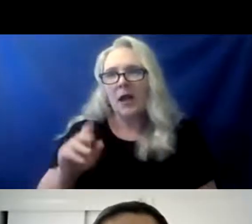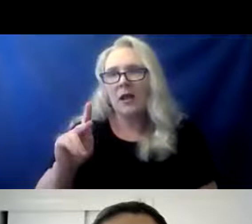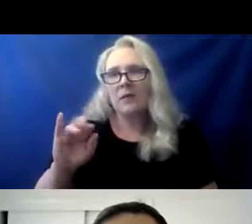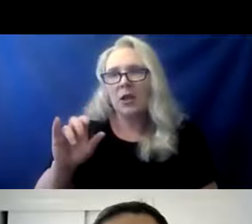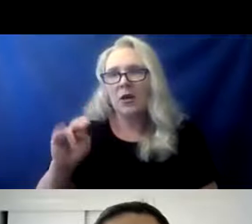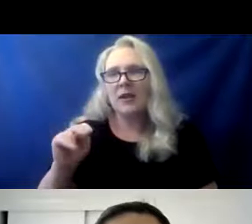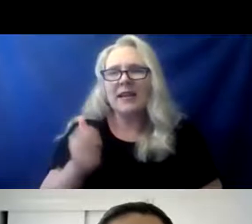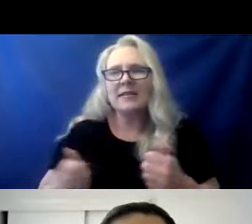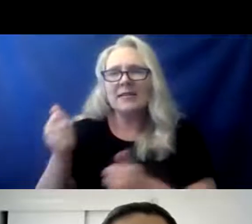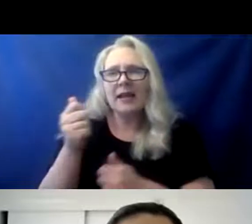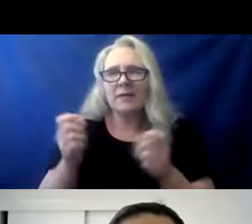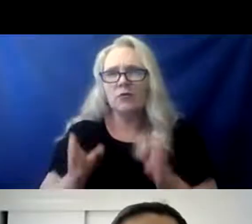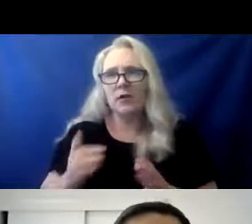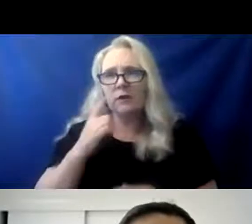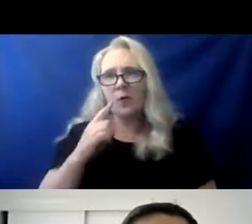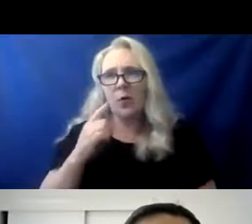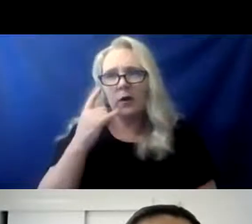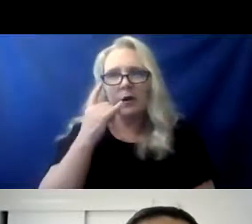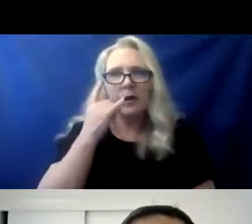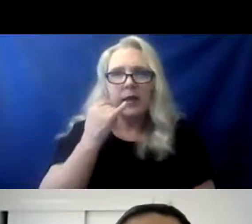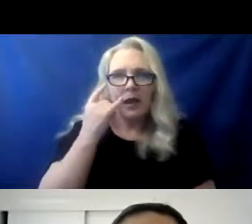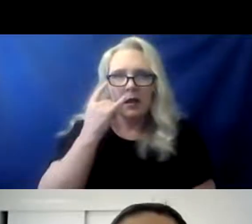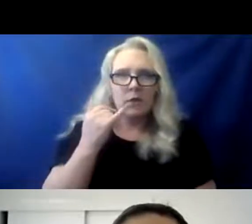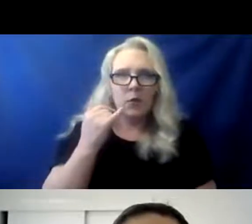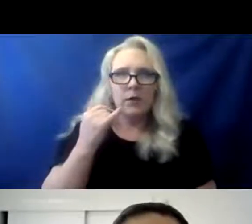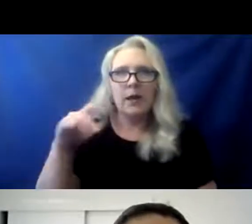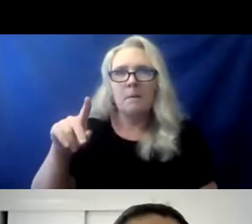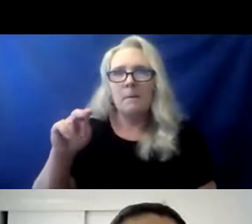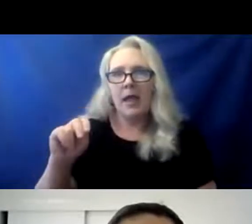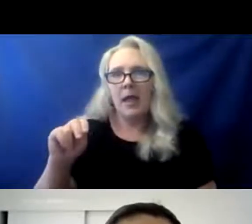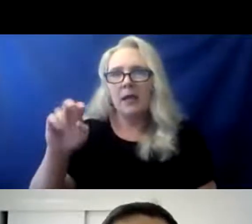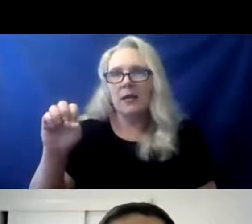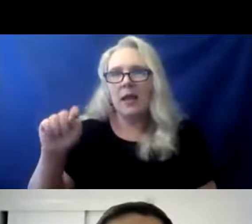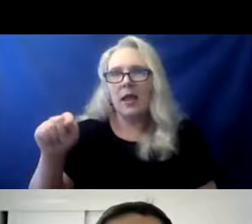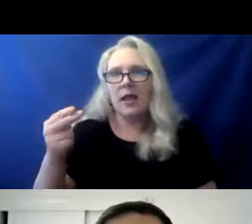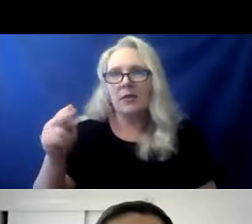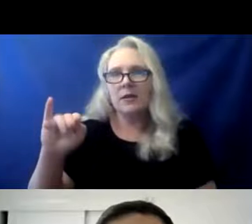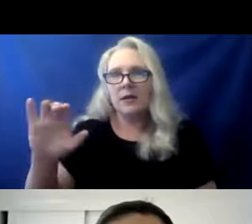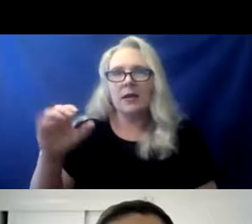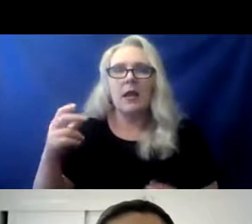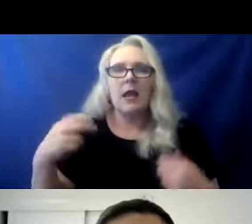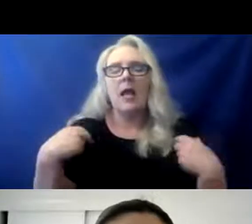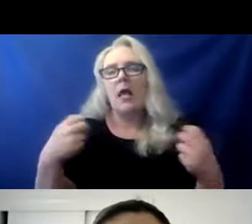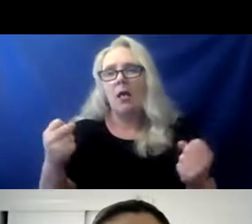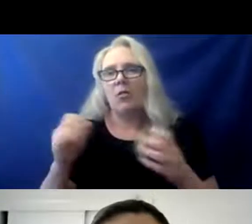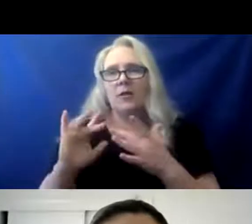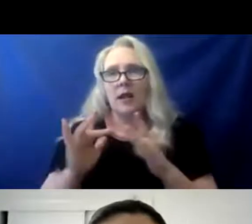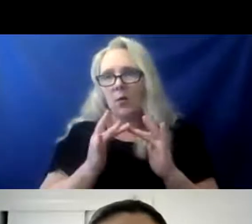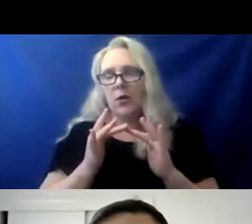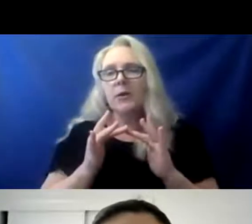Executive Director of the California Pan-Ethnic Health Network. We are a statewide multicultural health